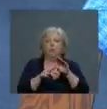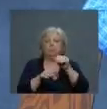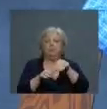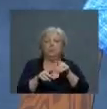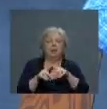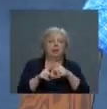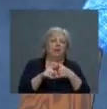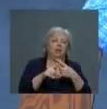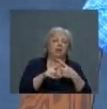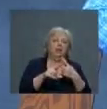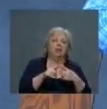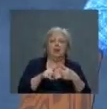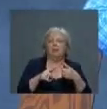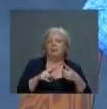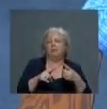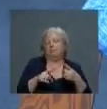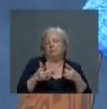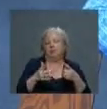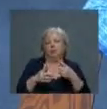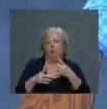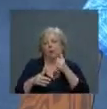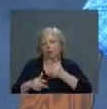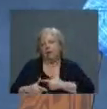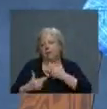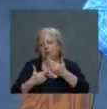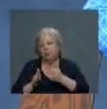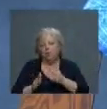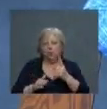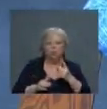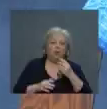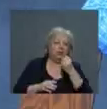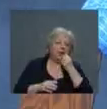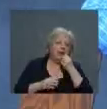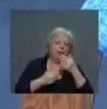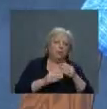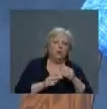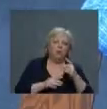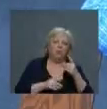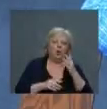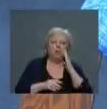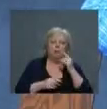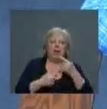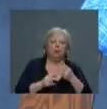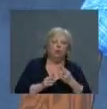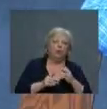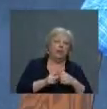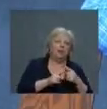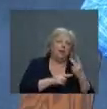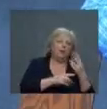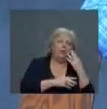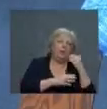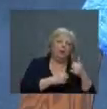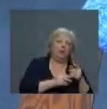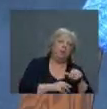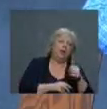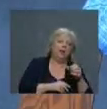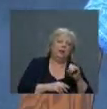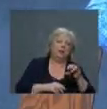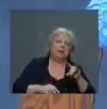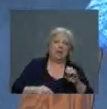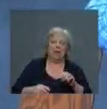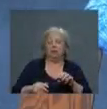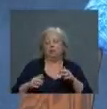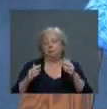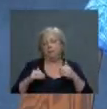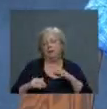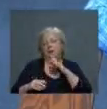living and dining room, one kitchen, and a bedroom, and two on the other side. They're talking about heating